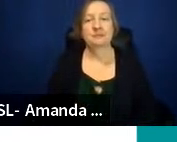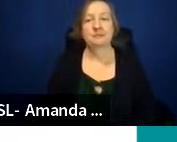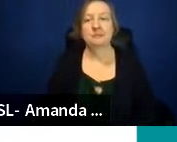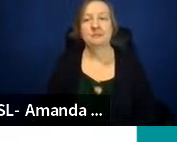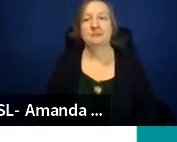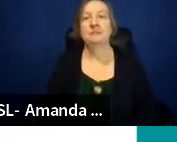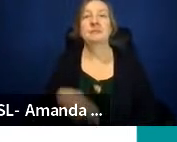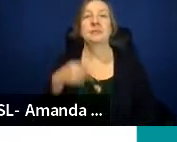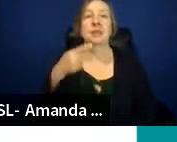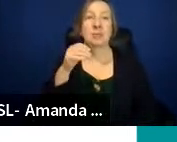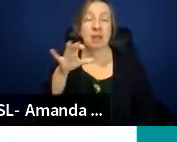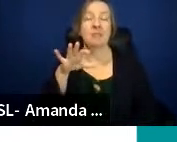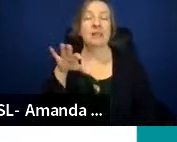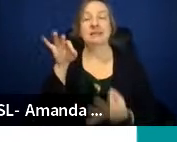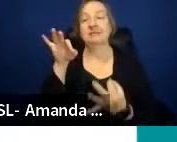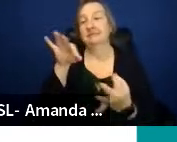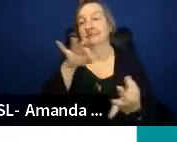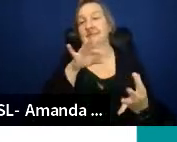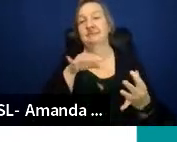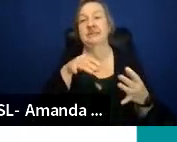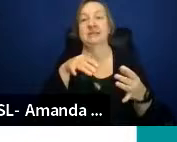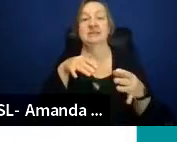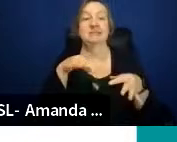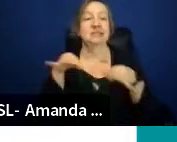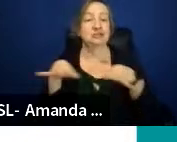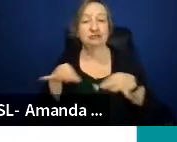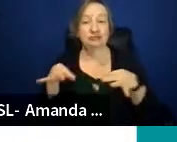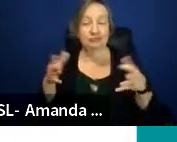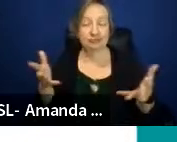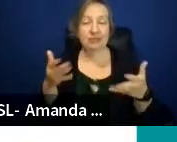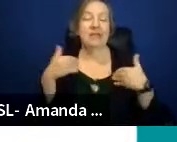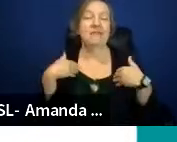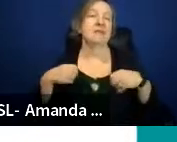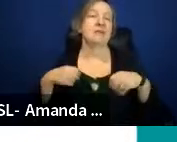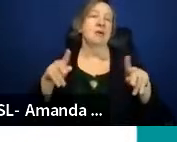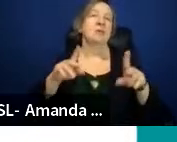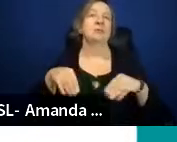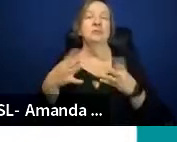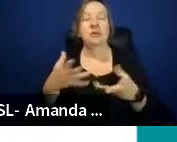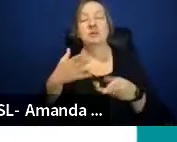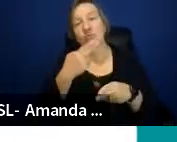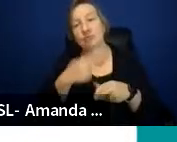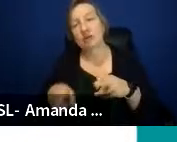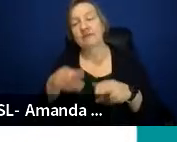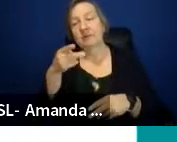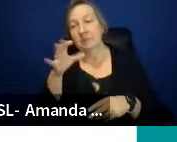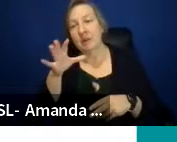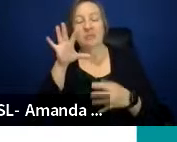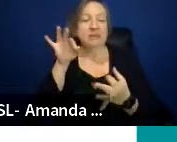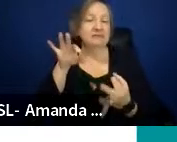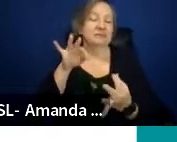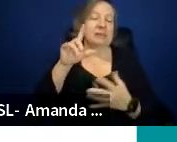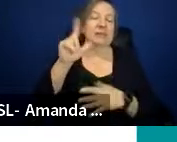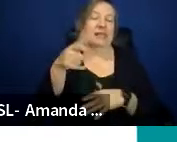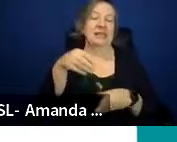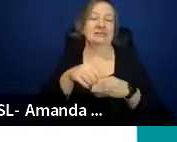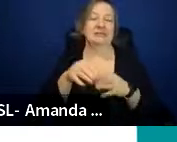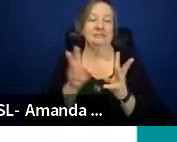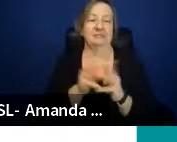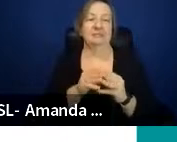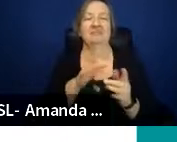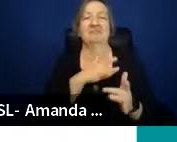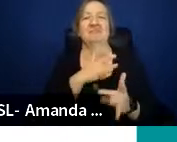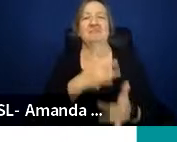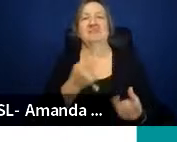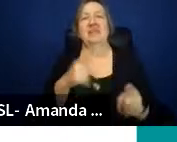Our public input instructions. There's an opportunity to provide brief public input later in the meeting. Typically, this happens